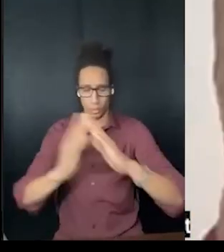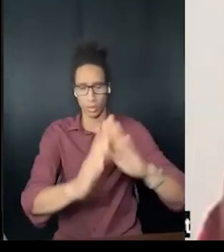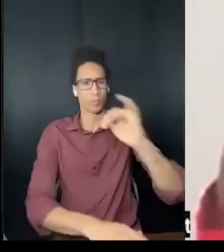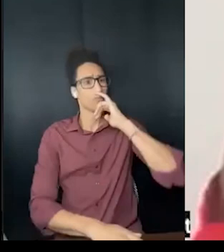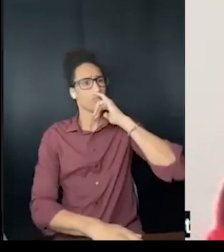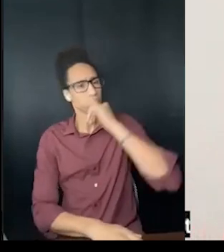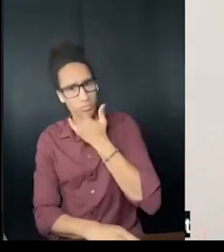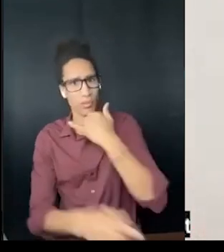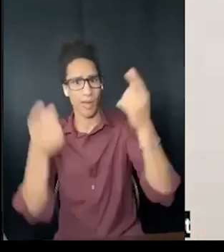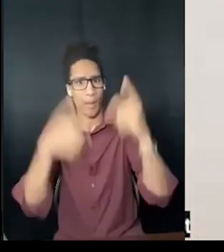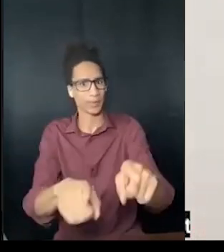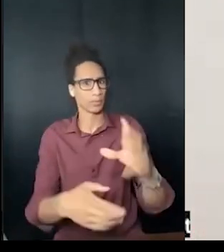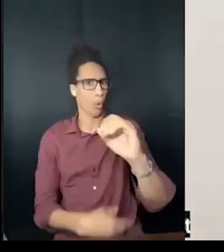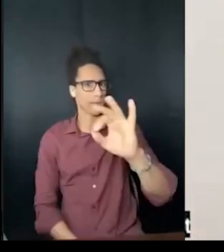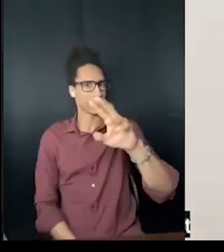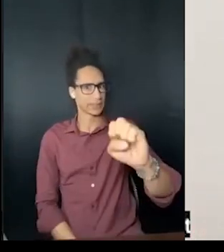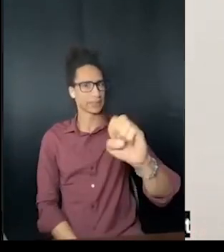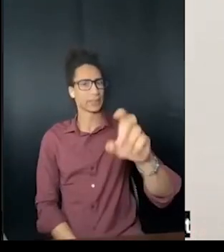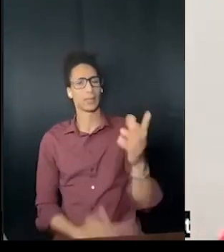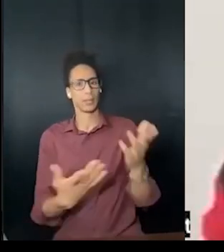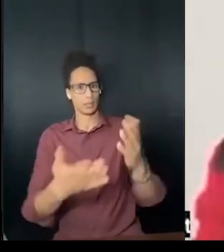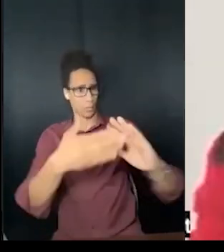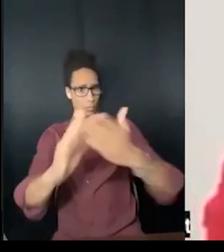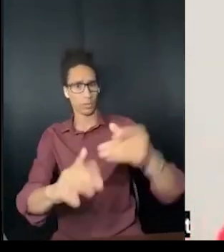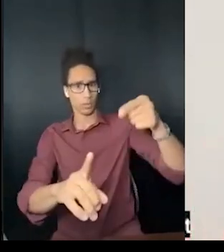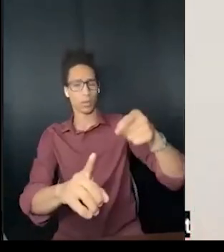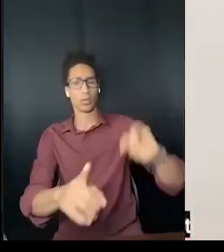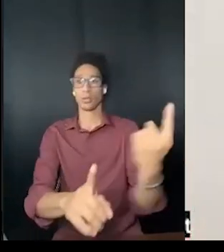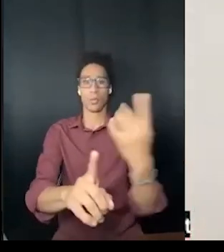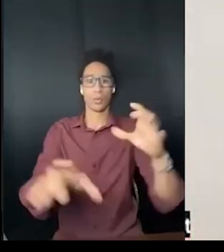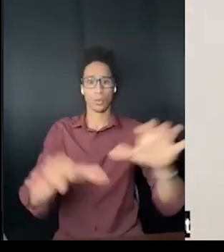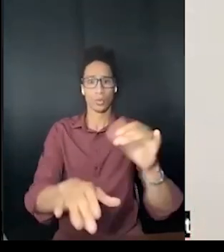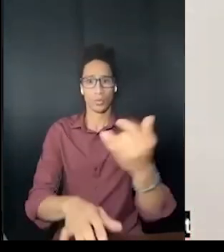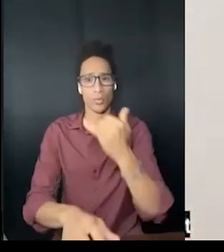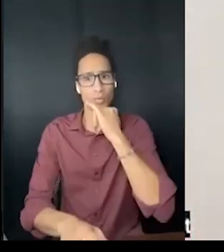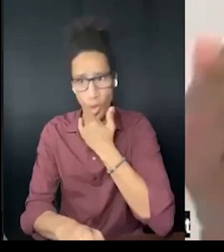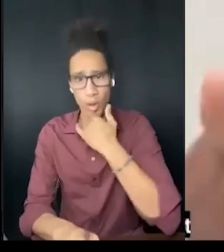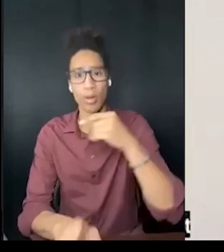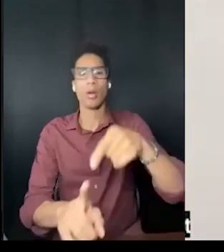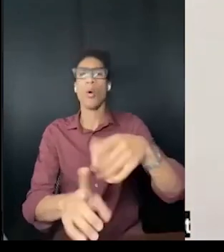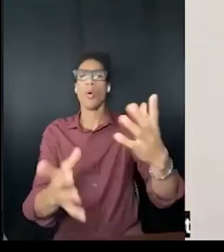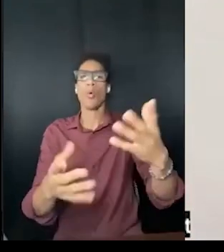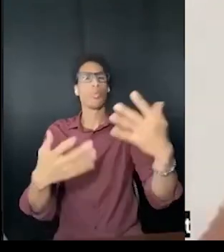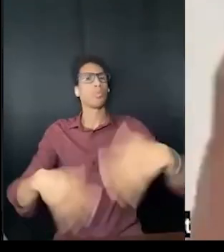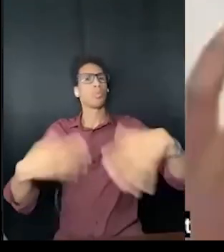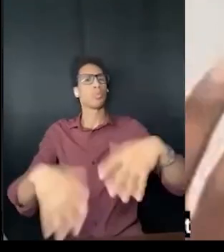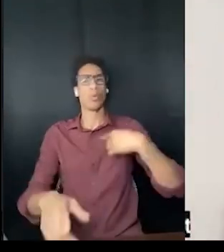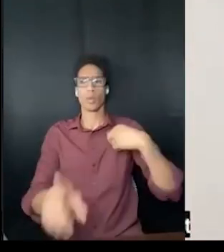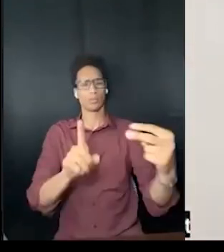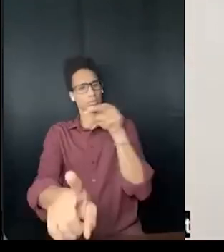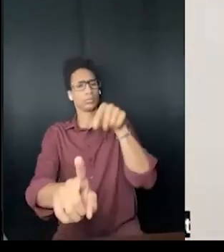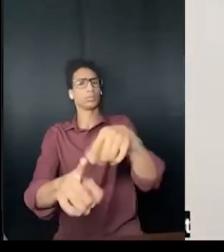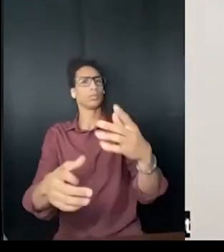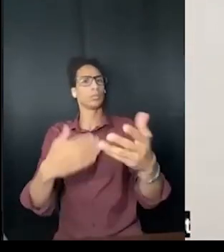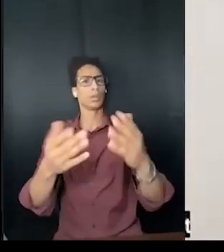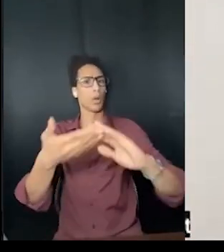as a tear in the fabric of the community, a tear in relationships and in feelings. We as the